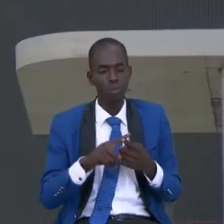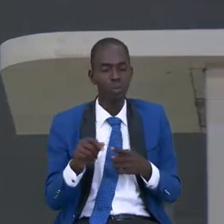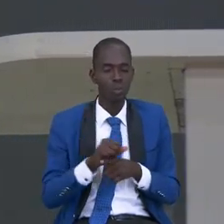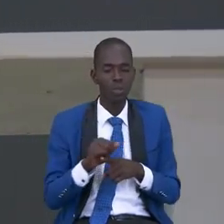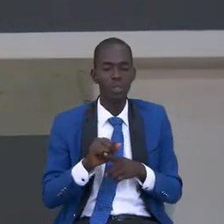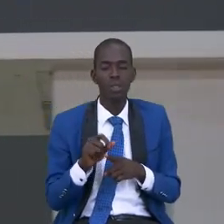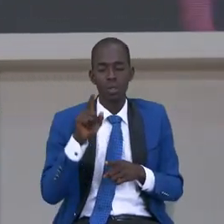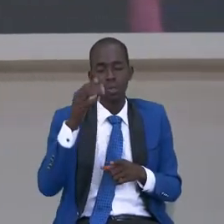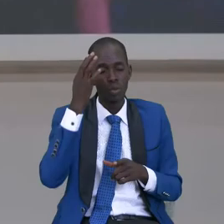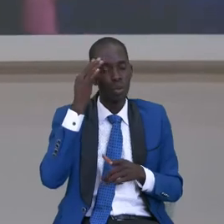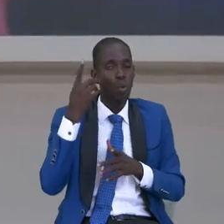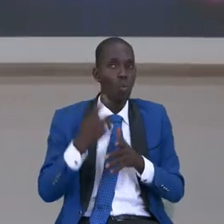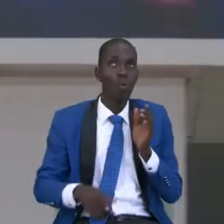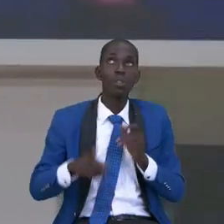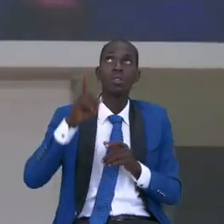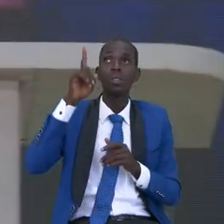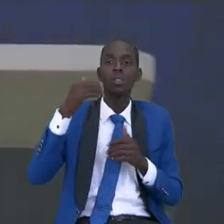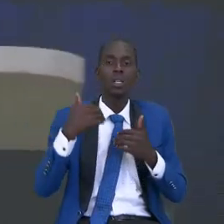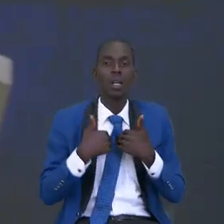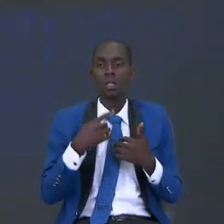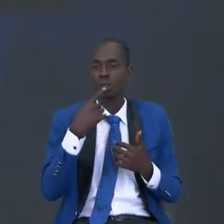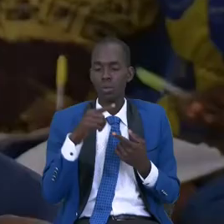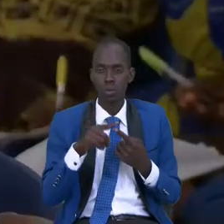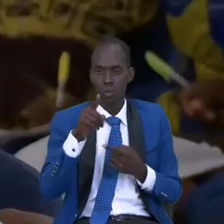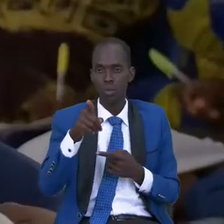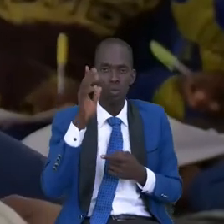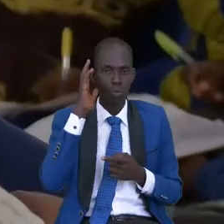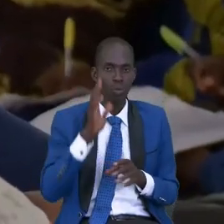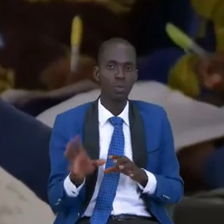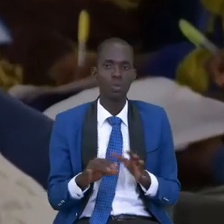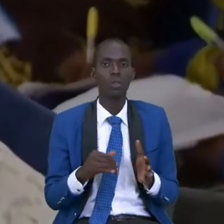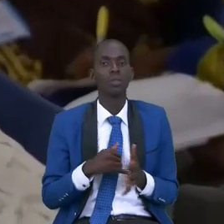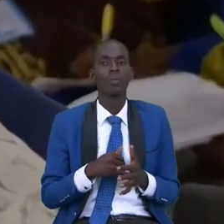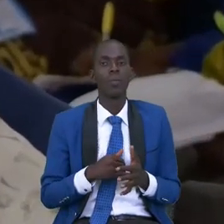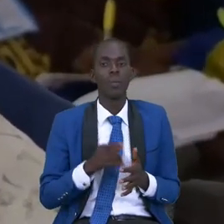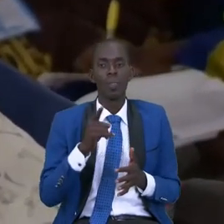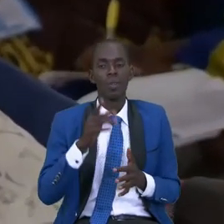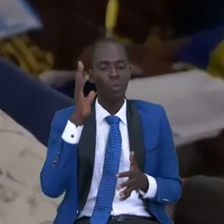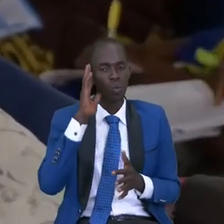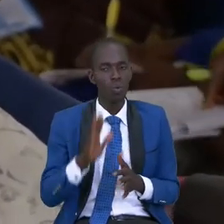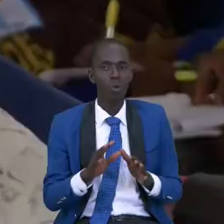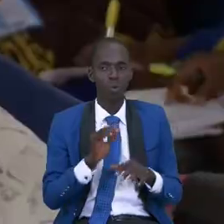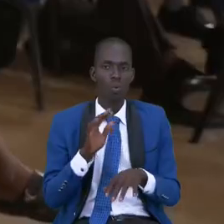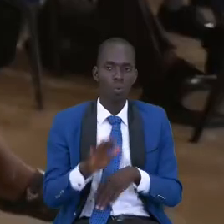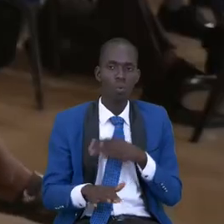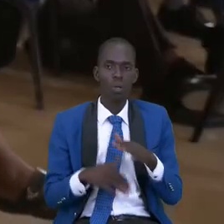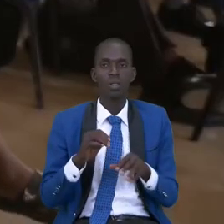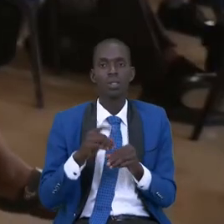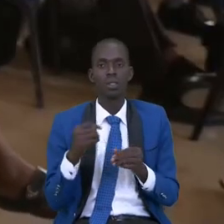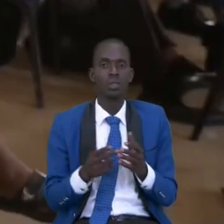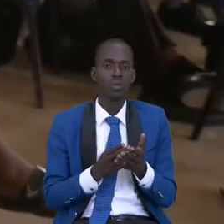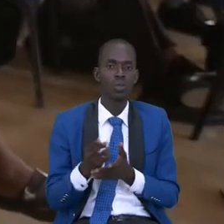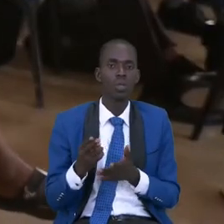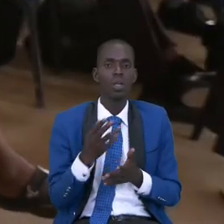what he has told you, you will do. You will walk in the truth, and you